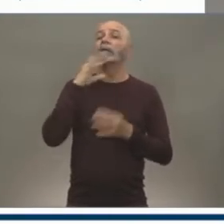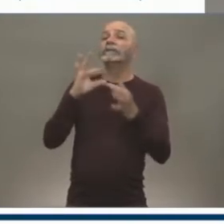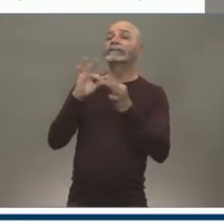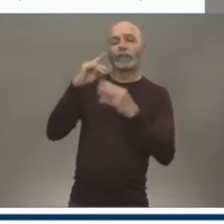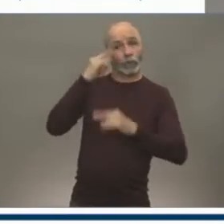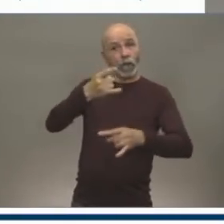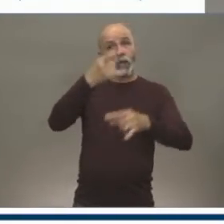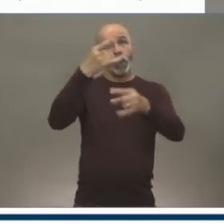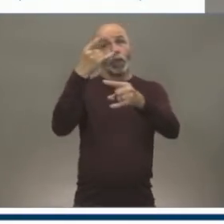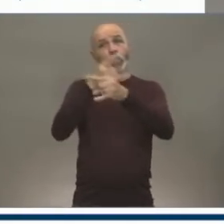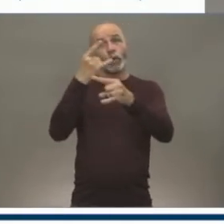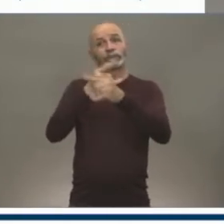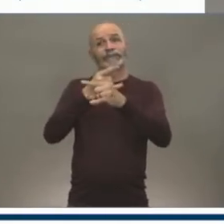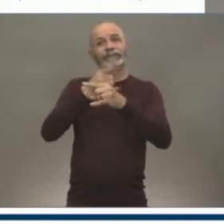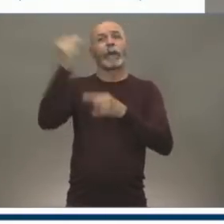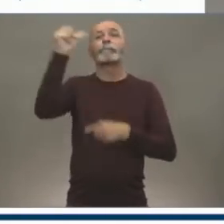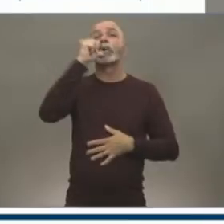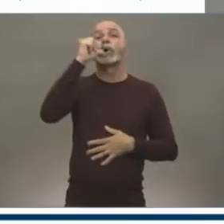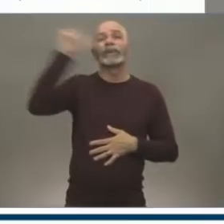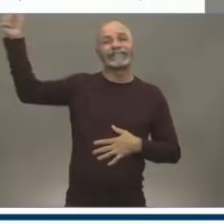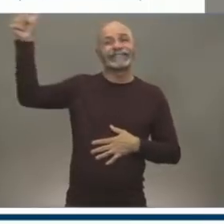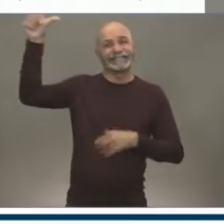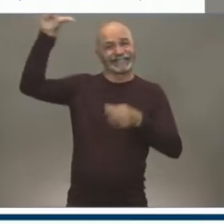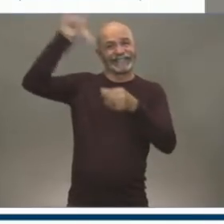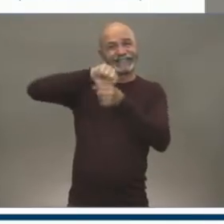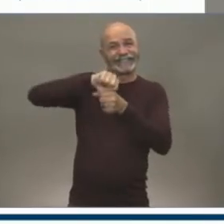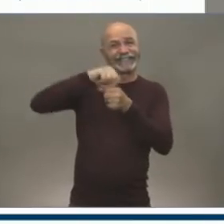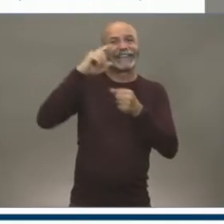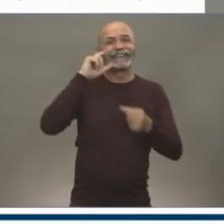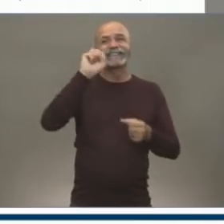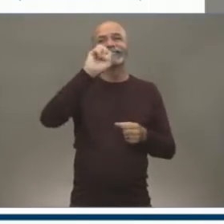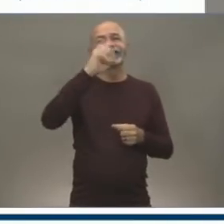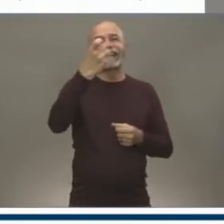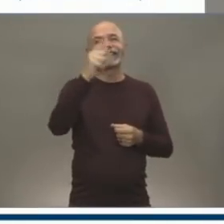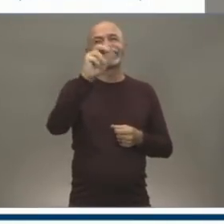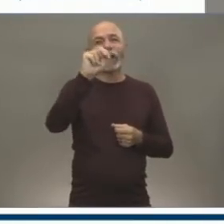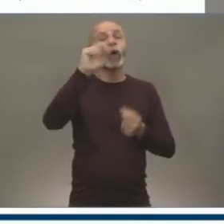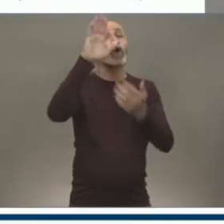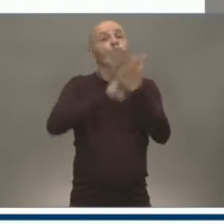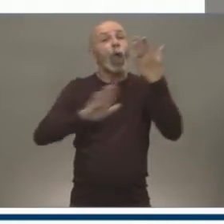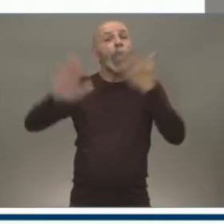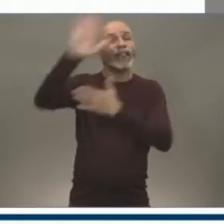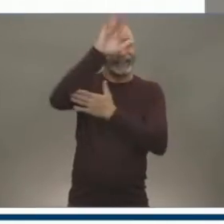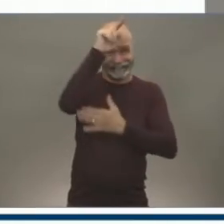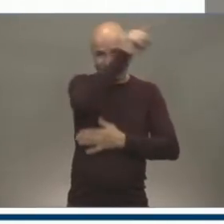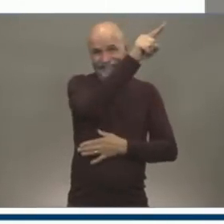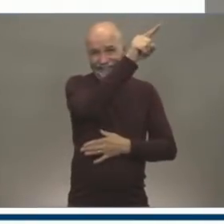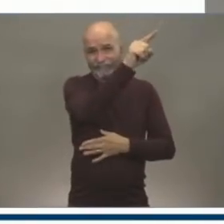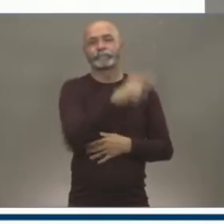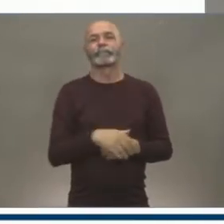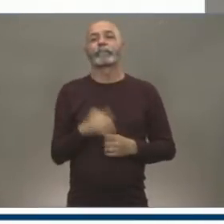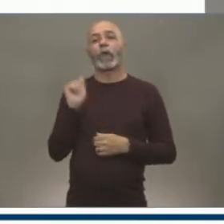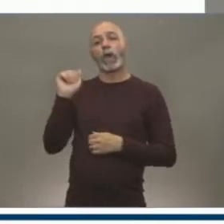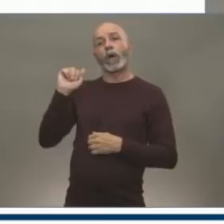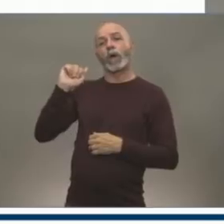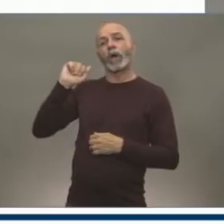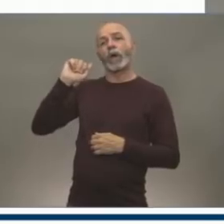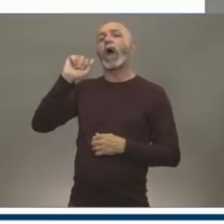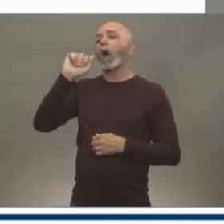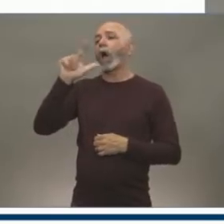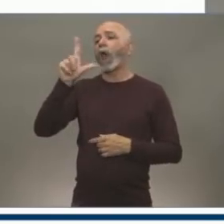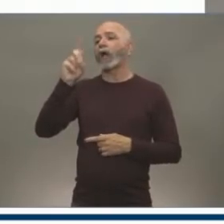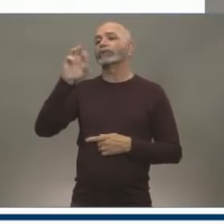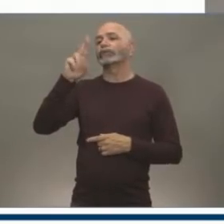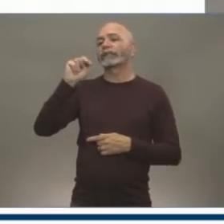at Dalhousie's Sexton campus, and this afternoon they're at the Alderney Library in Dartmouth. The turnout for